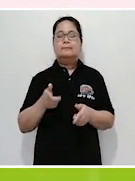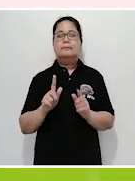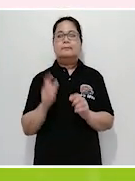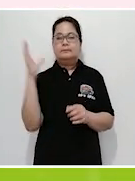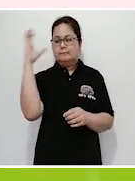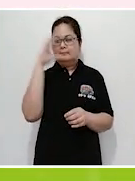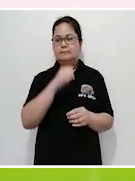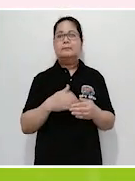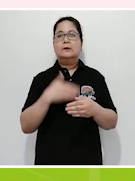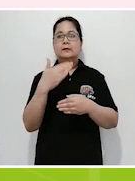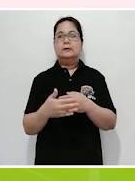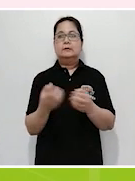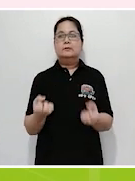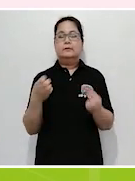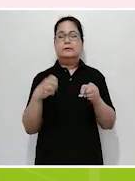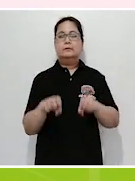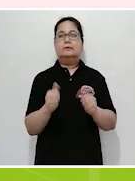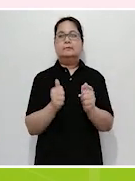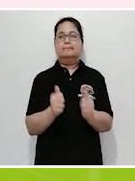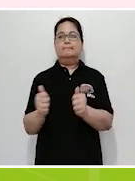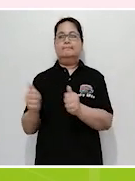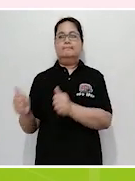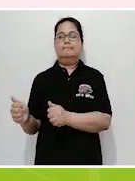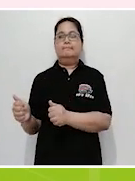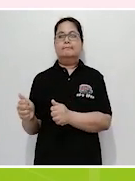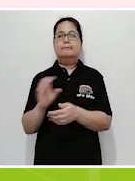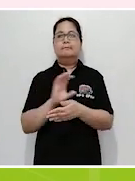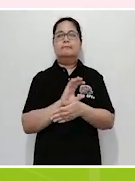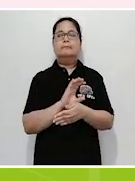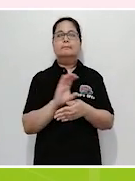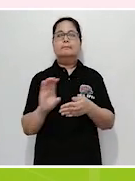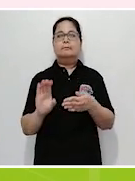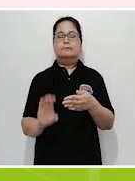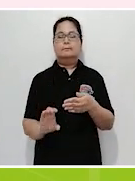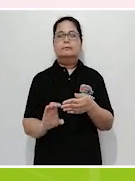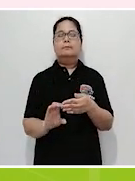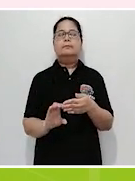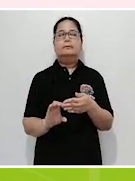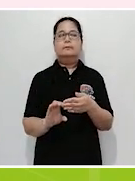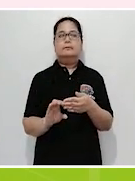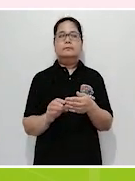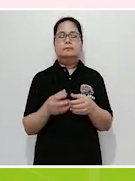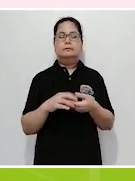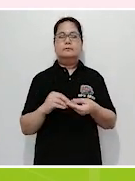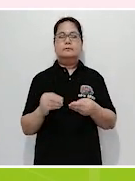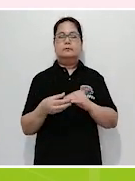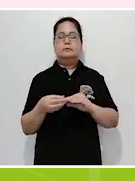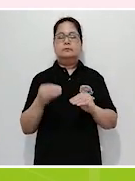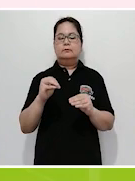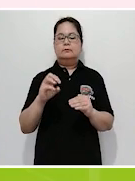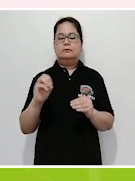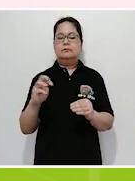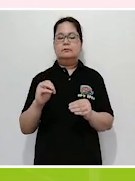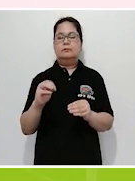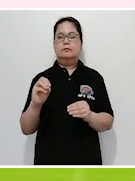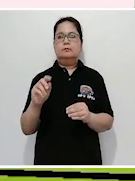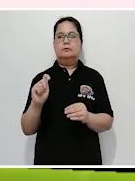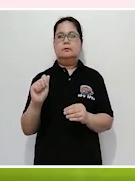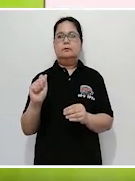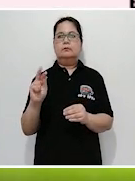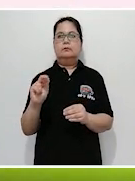Fernandino teens, let us predict the next scene by arranging the pictures to complete the story of Momotaro.